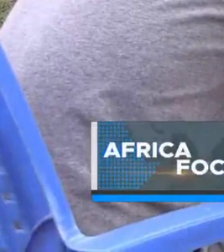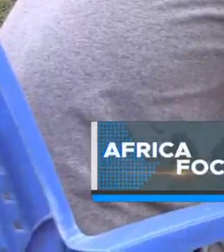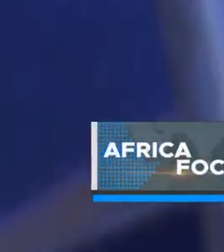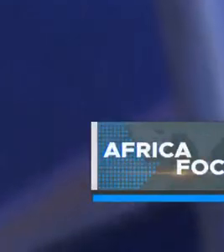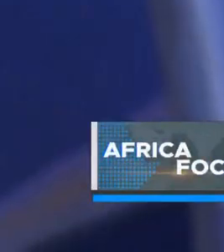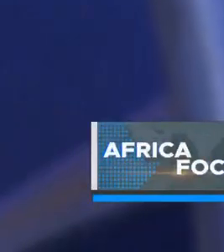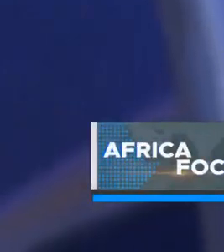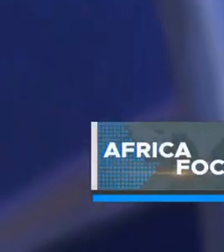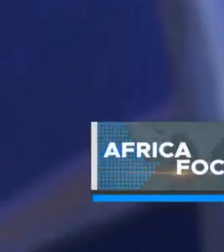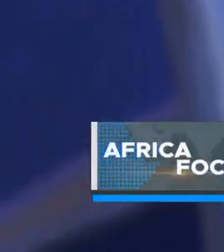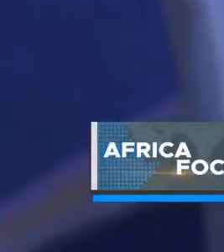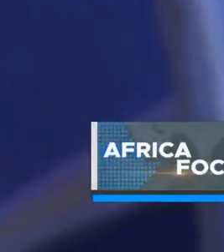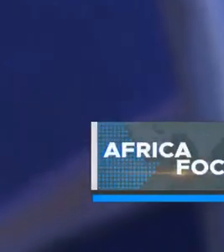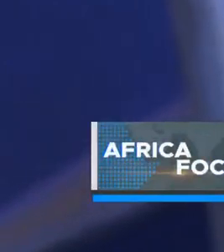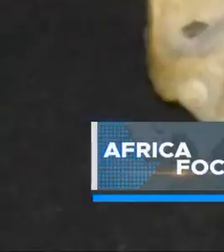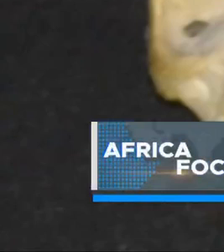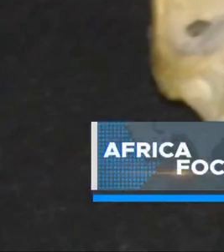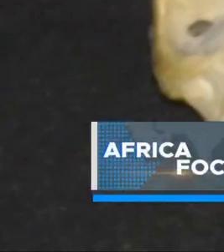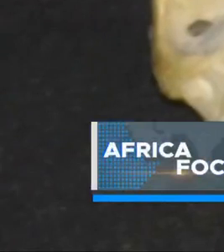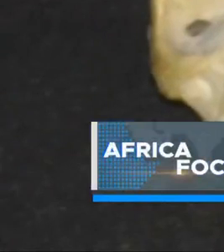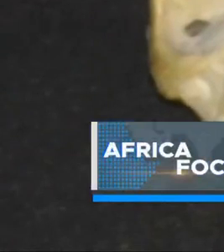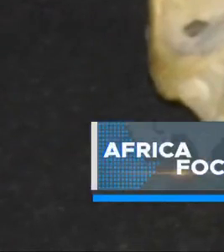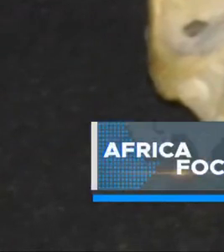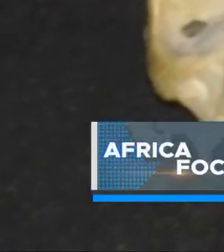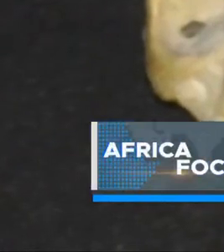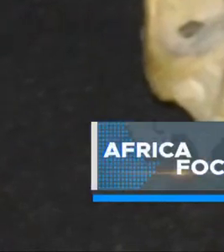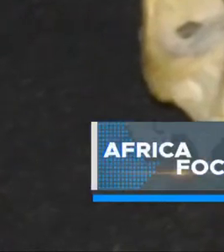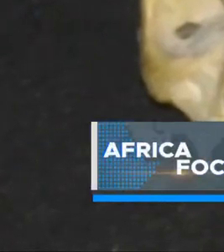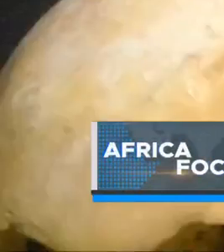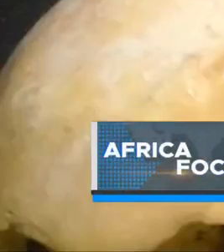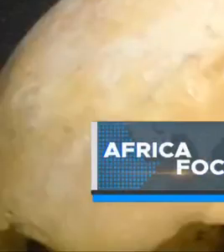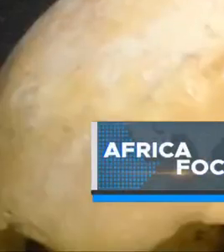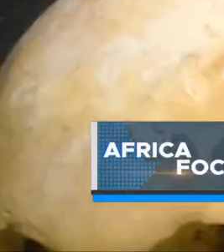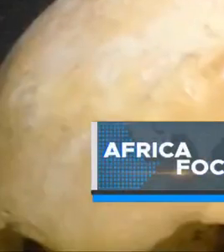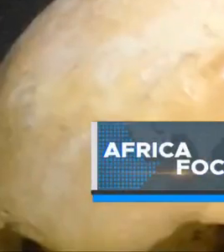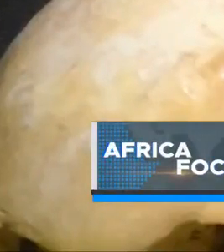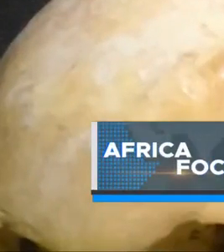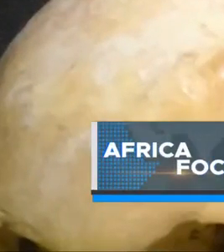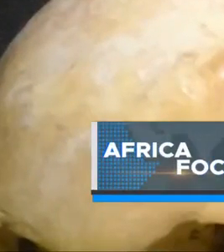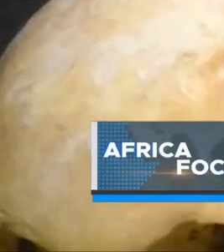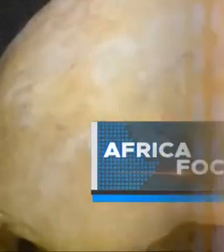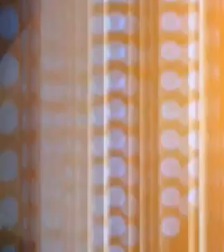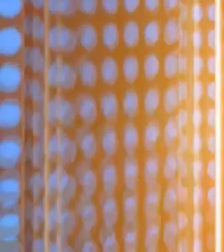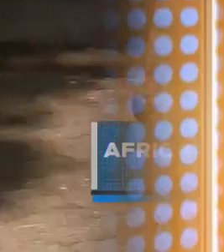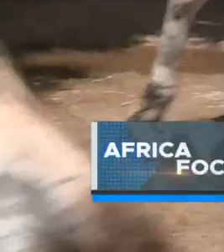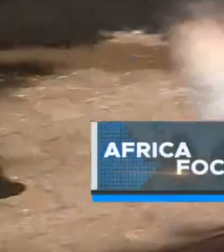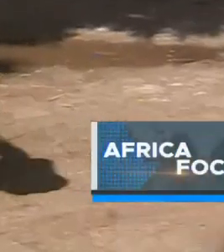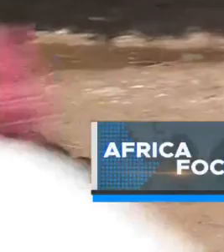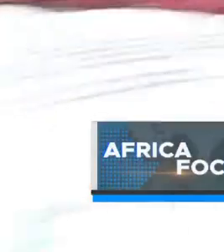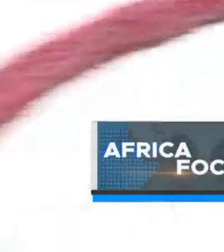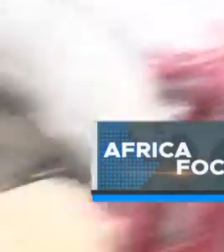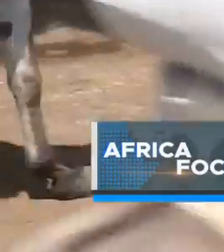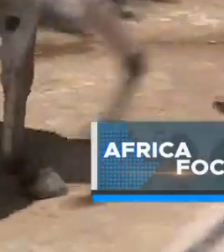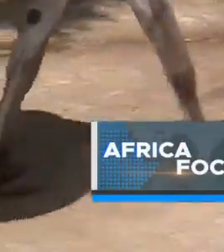the genocide or soon after speak of how this traumatic experience has cast a shadow over their lives.